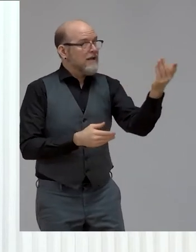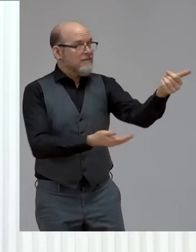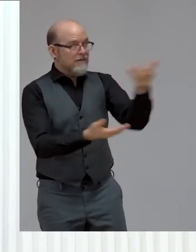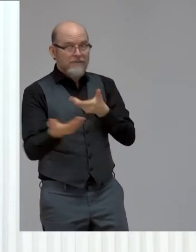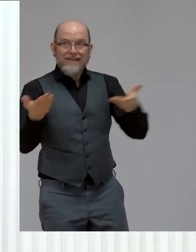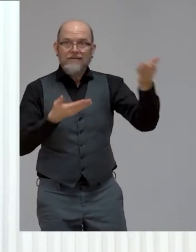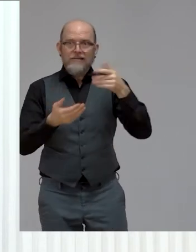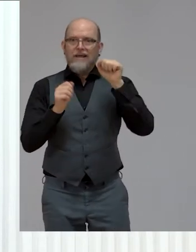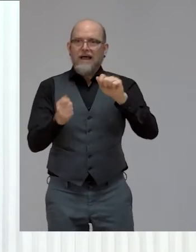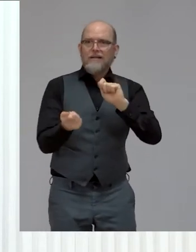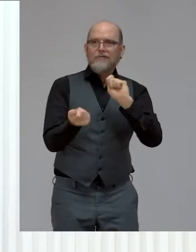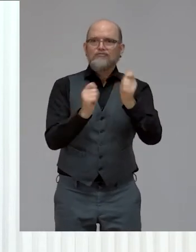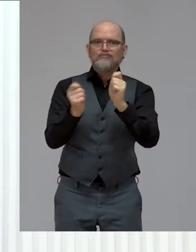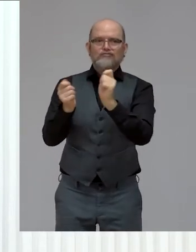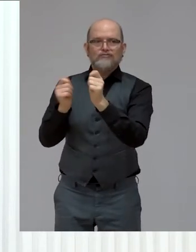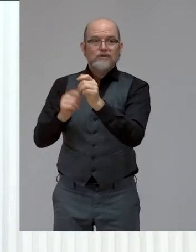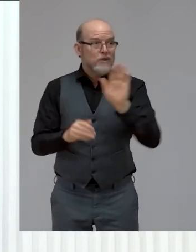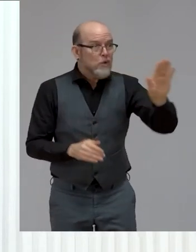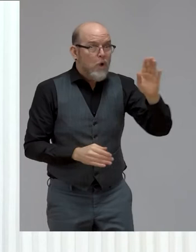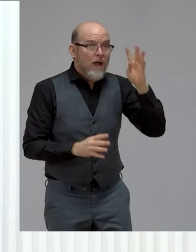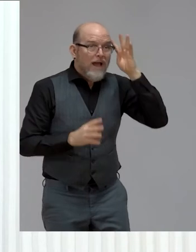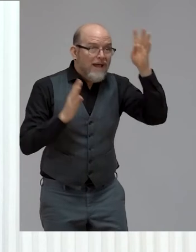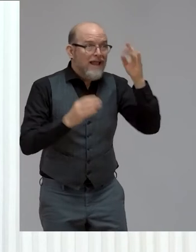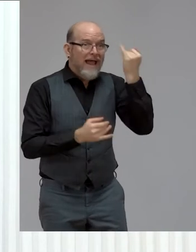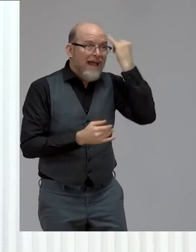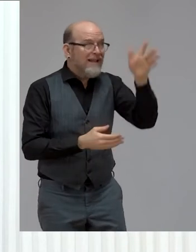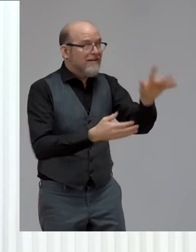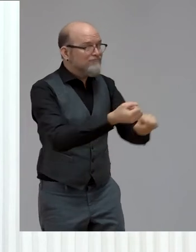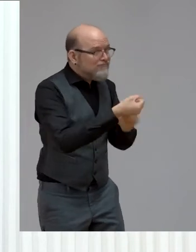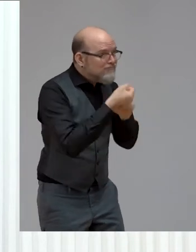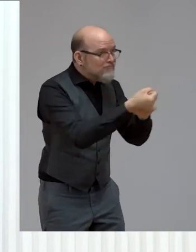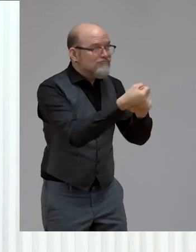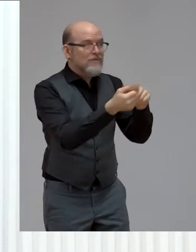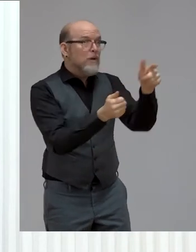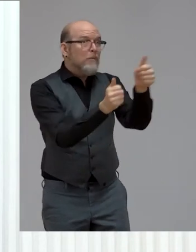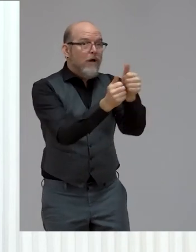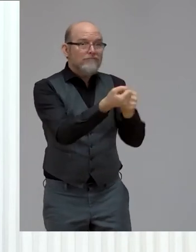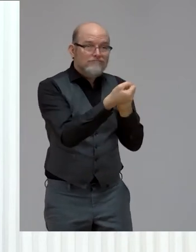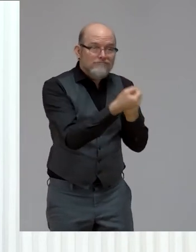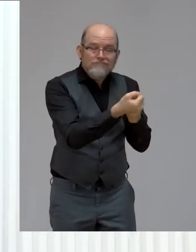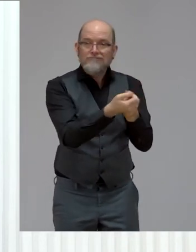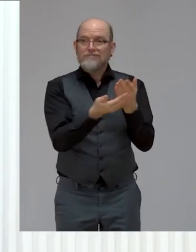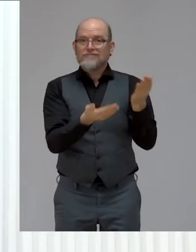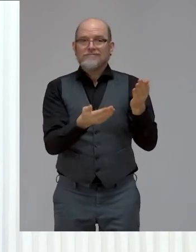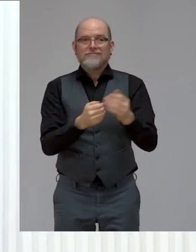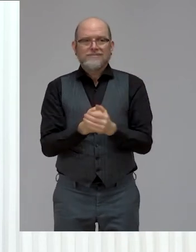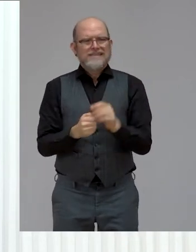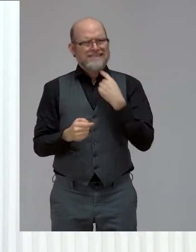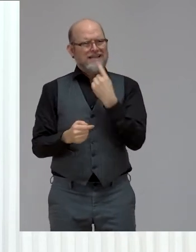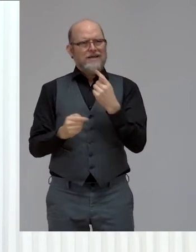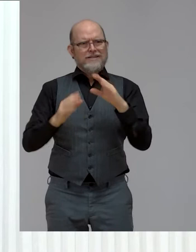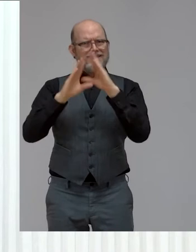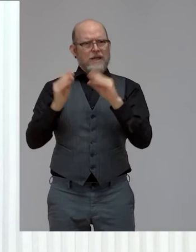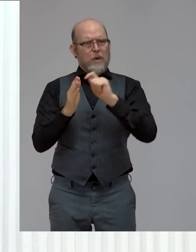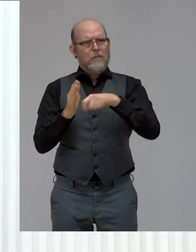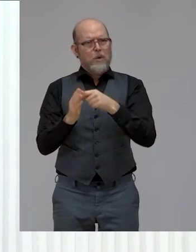innovations, and supporting partners. And this is, I believe, where the Zero Project comes in.